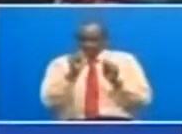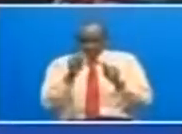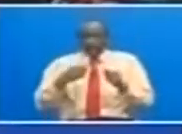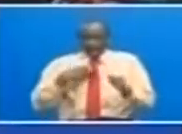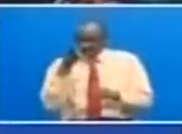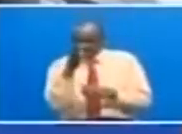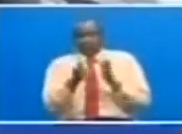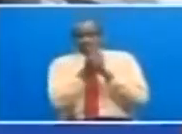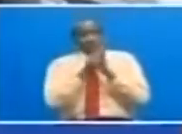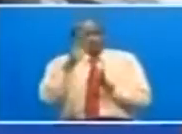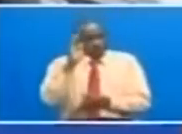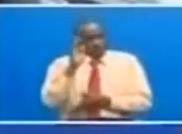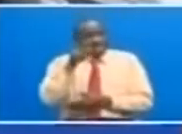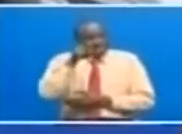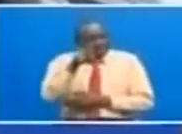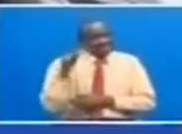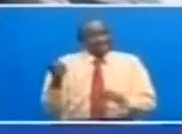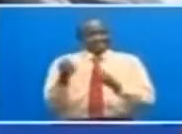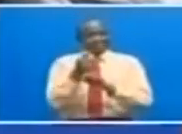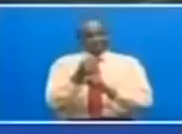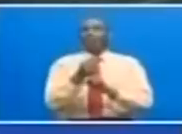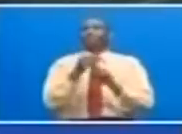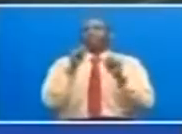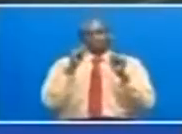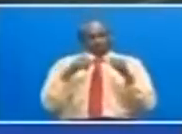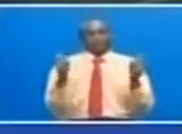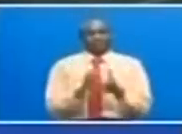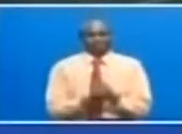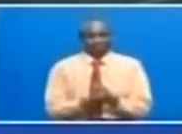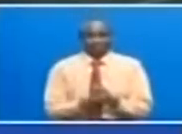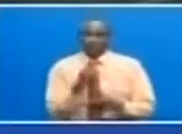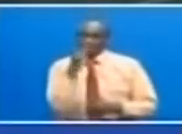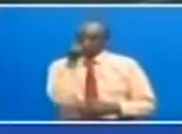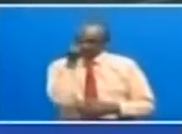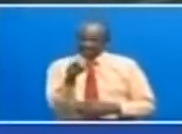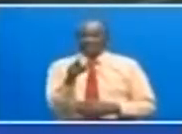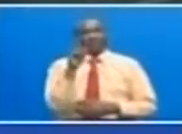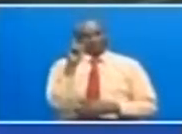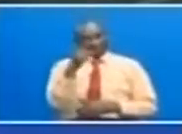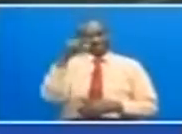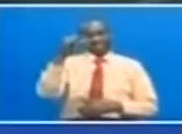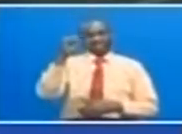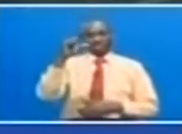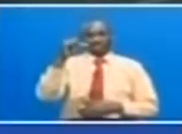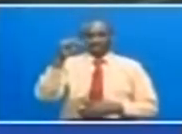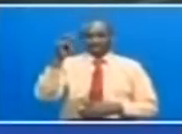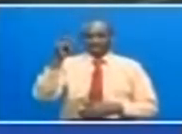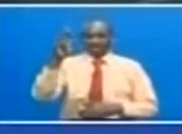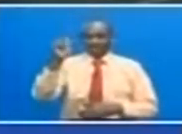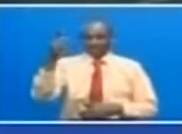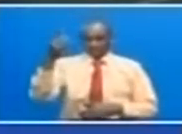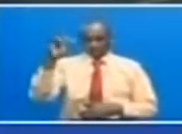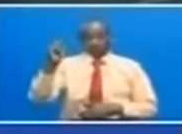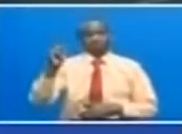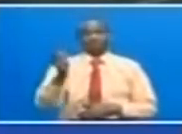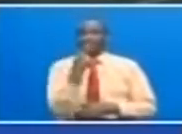higher efficacy, the milestone cannot be overstated. If we are calling it a first generation vaccine, so